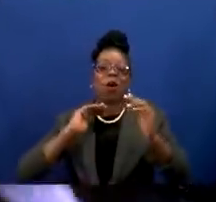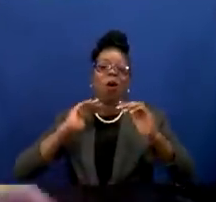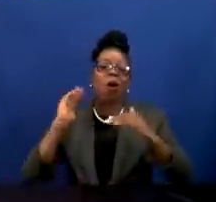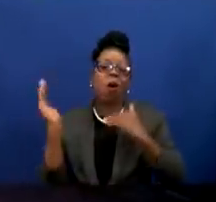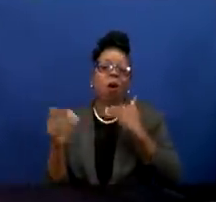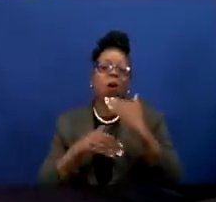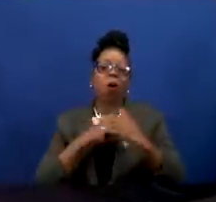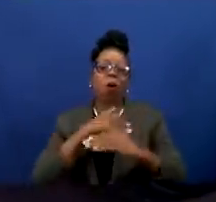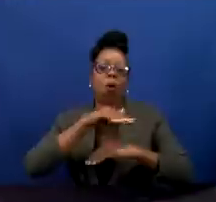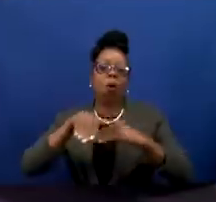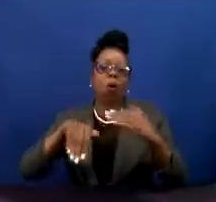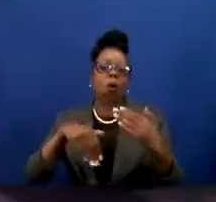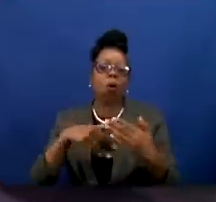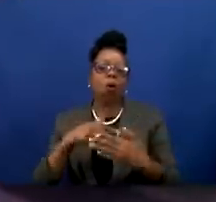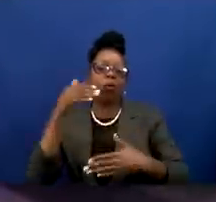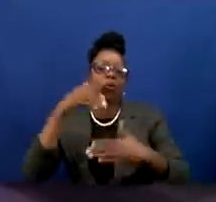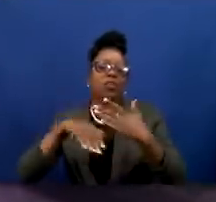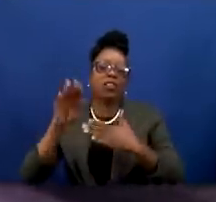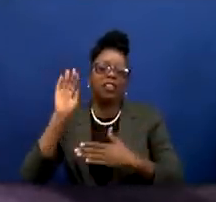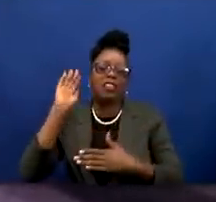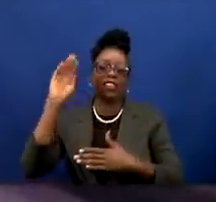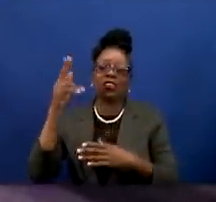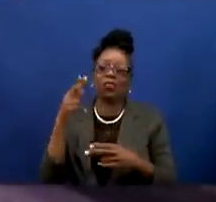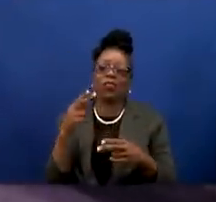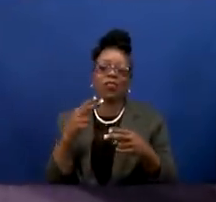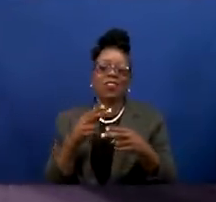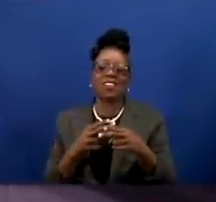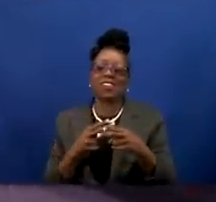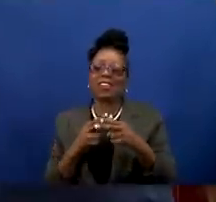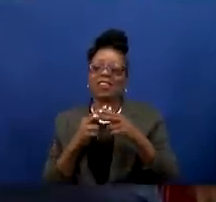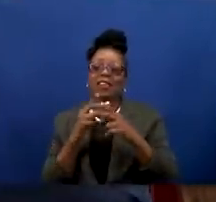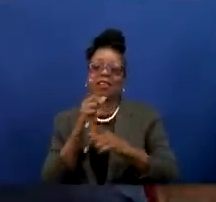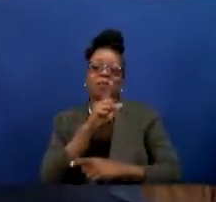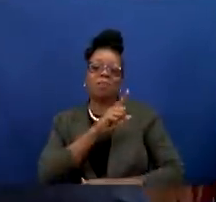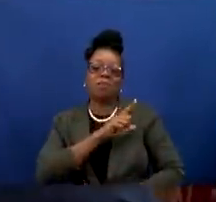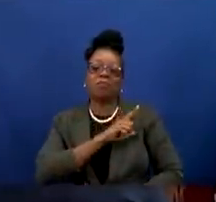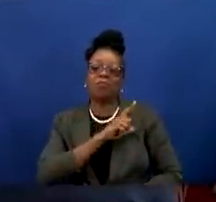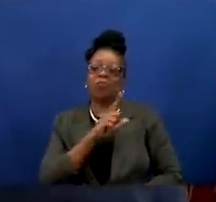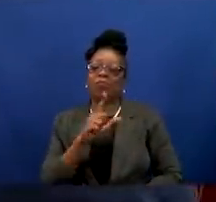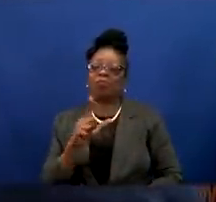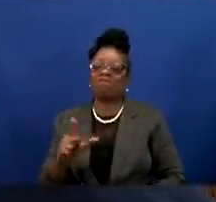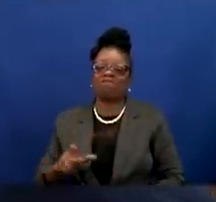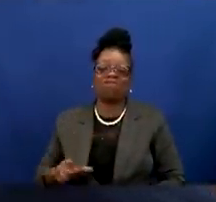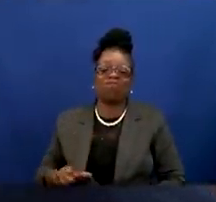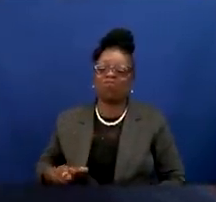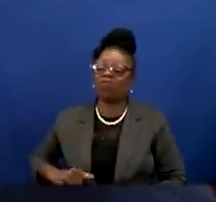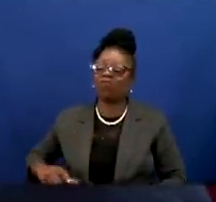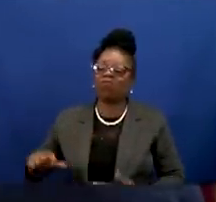whatever I claim.